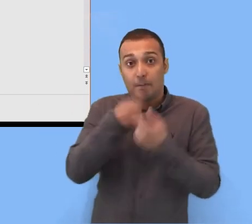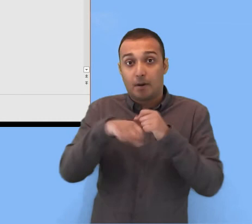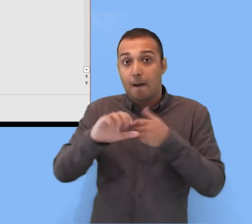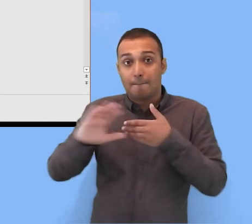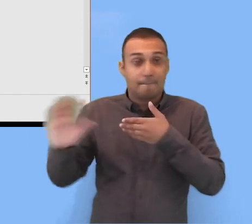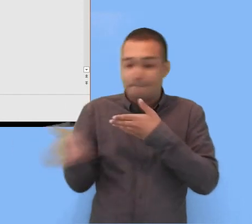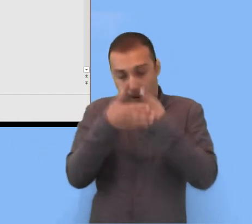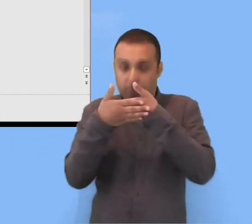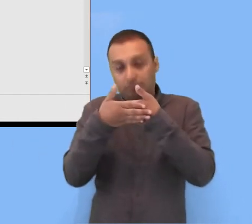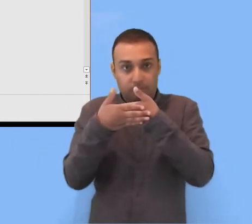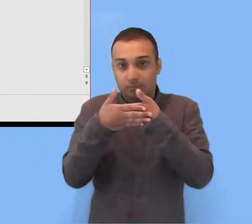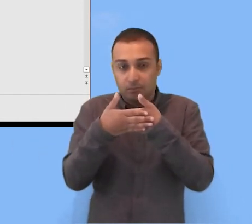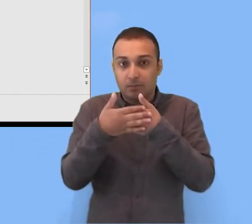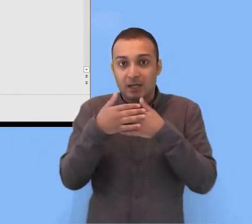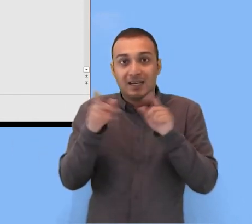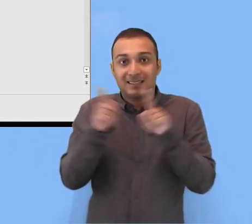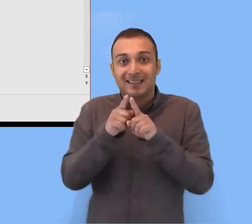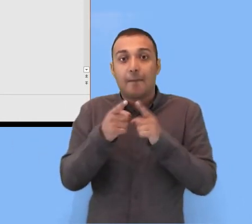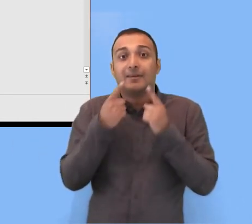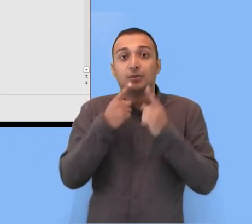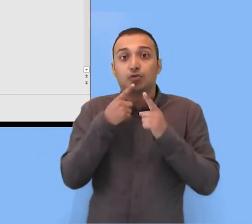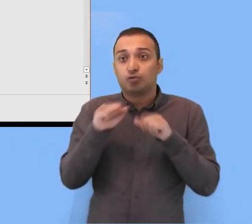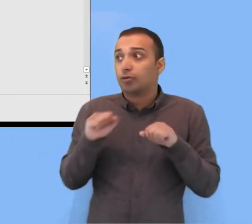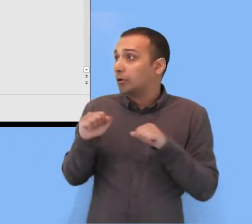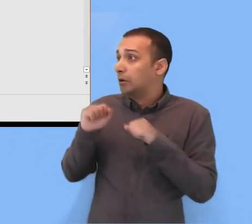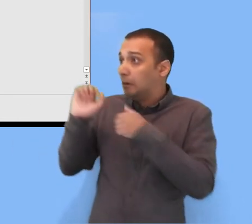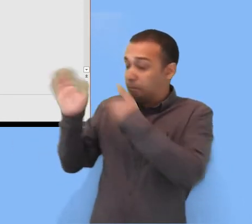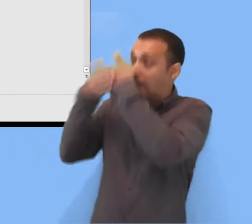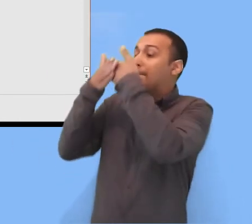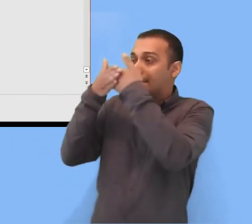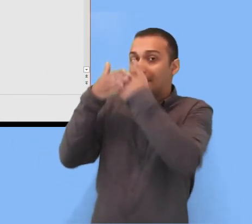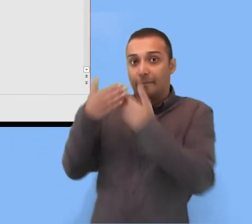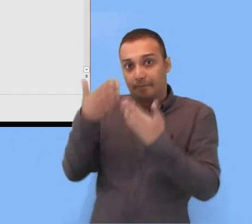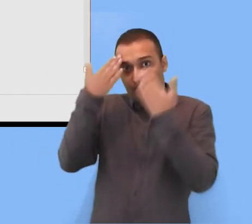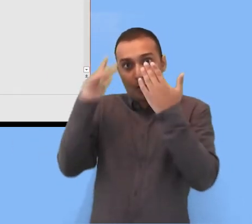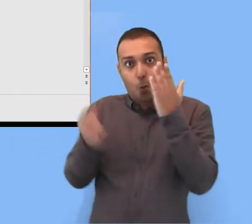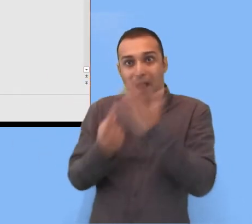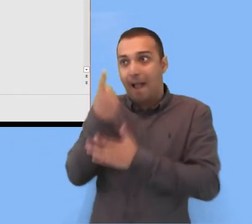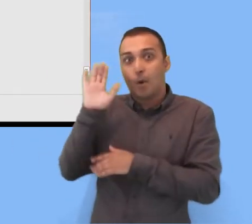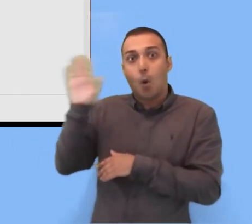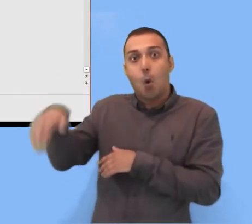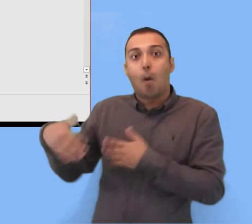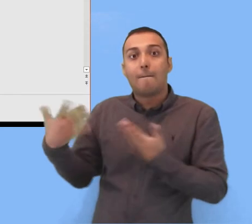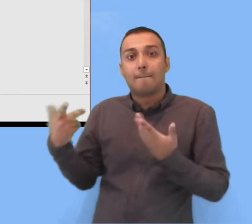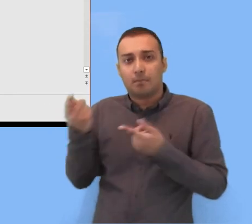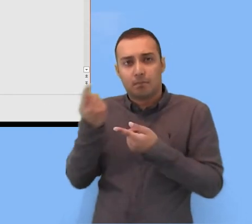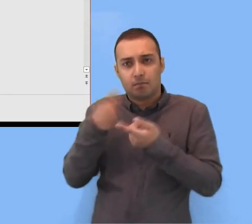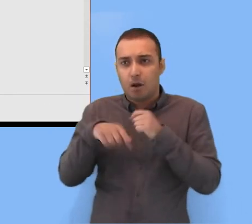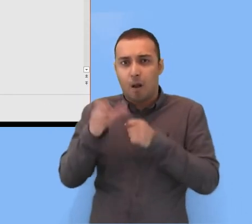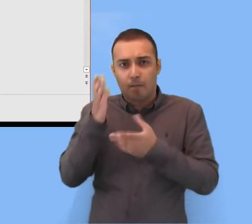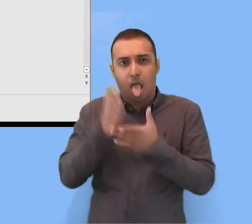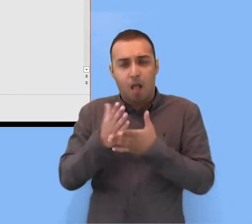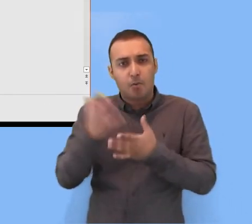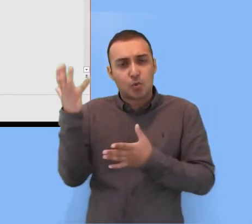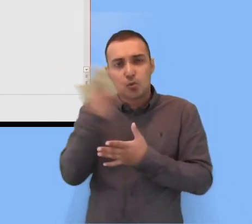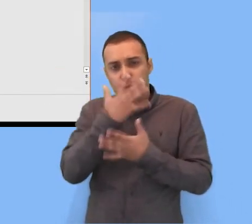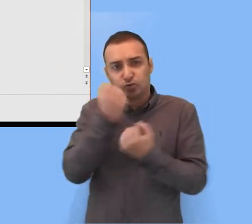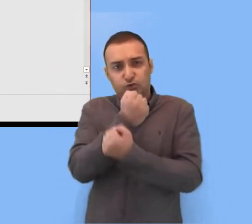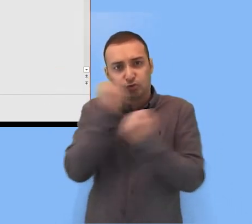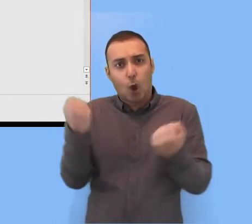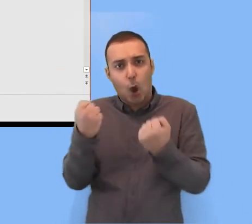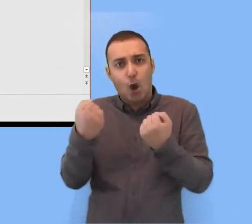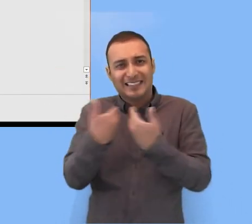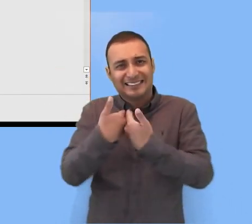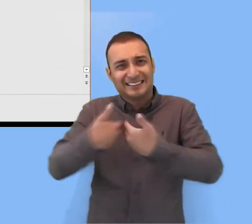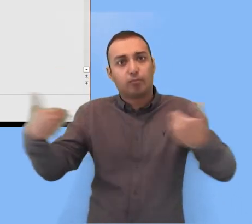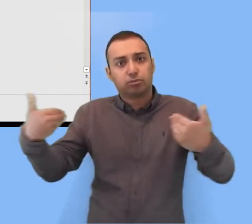well, what goes on the other side? And so the purpose of me talking to the mums is really to keep the